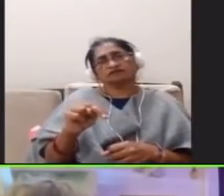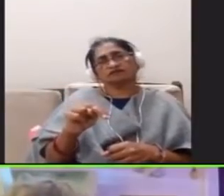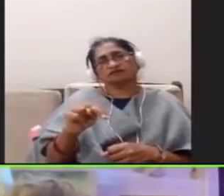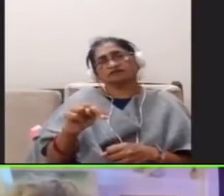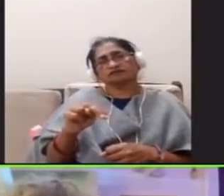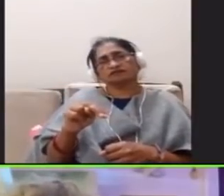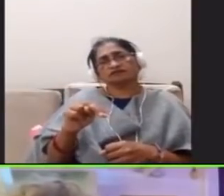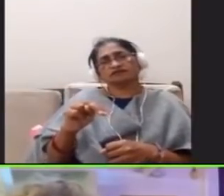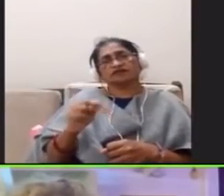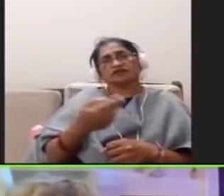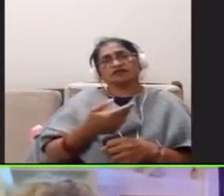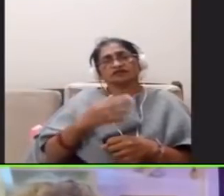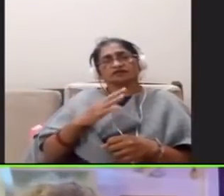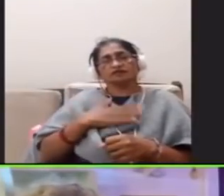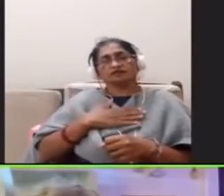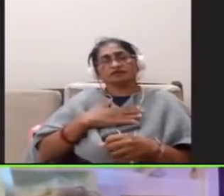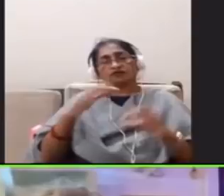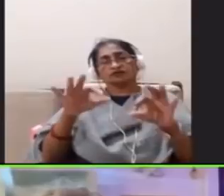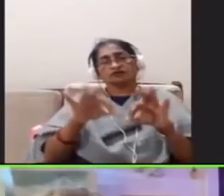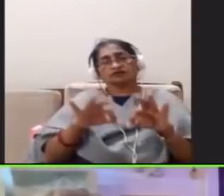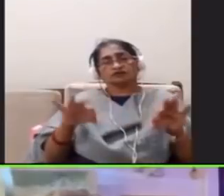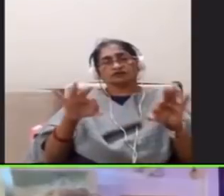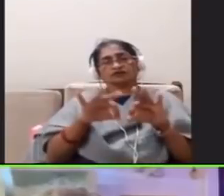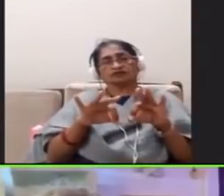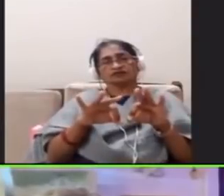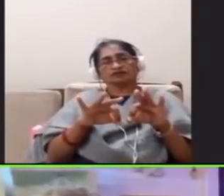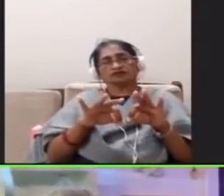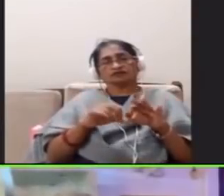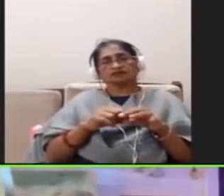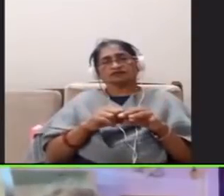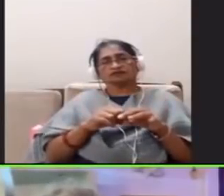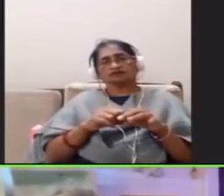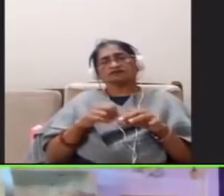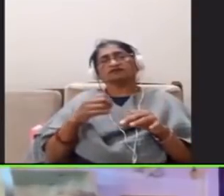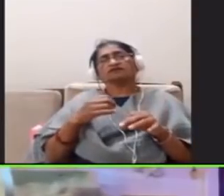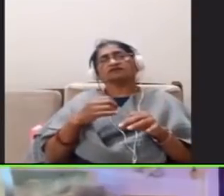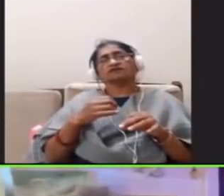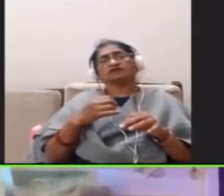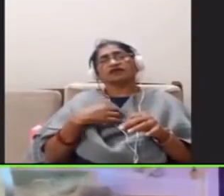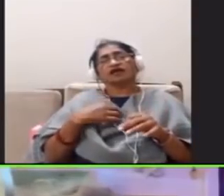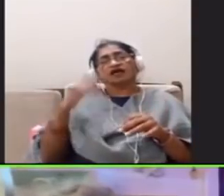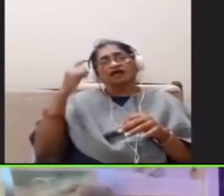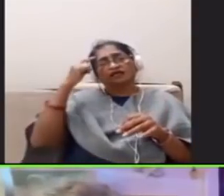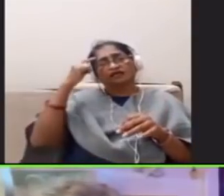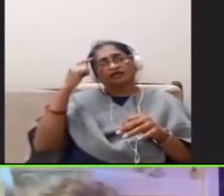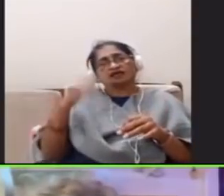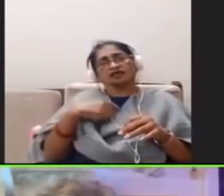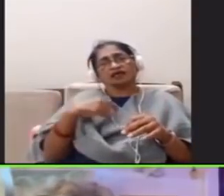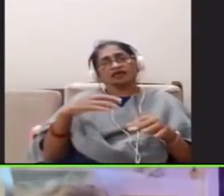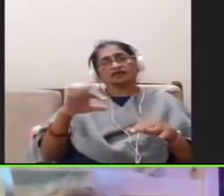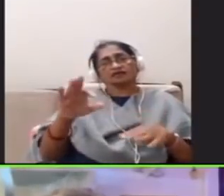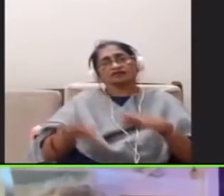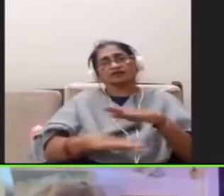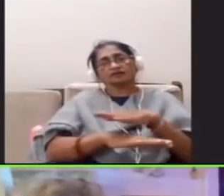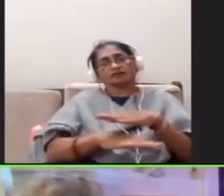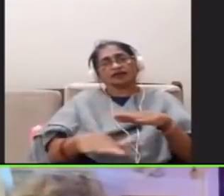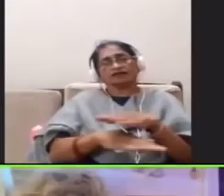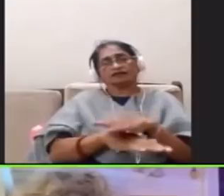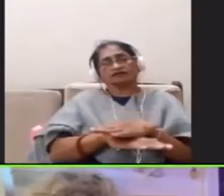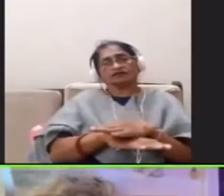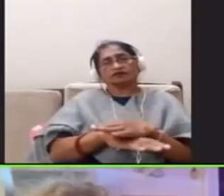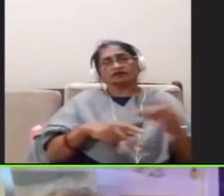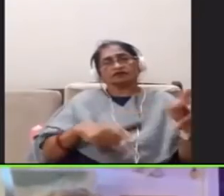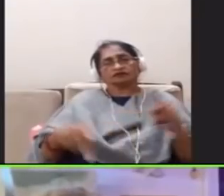for me is very important. And I think if we can give a platform to people to